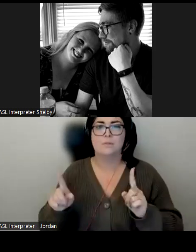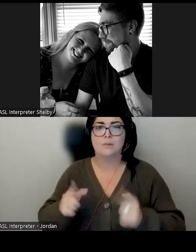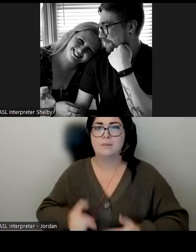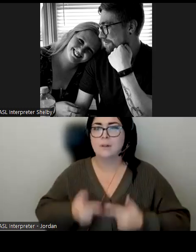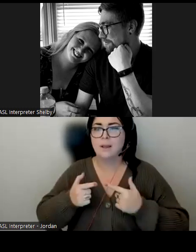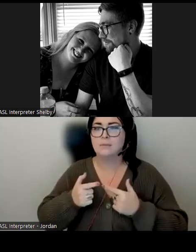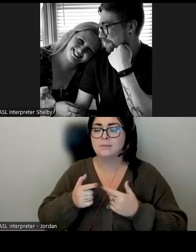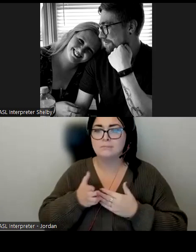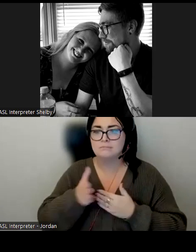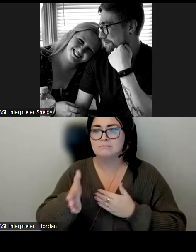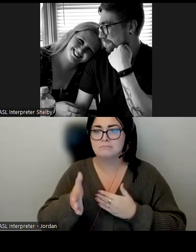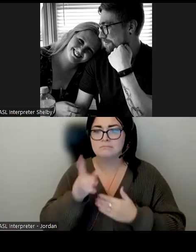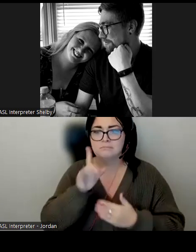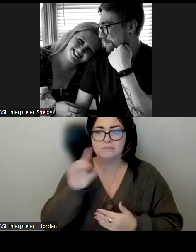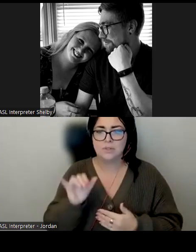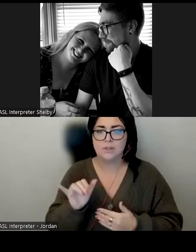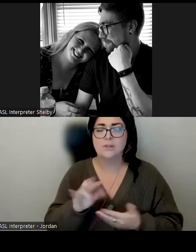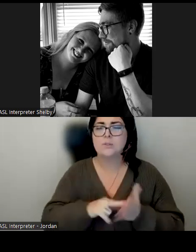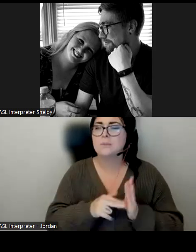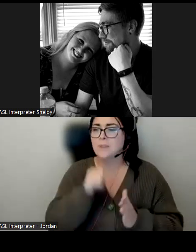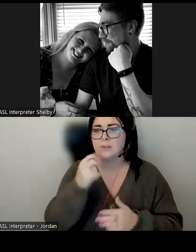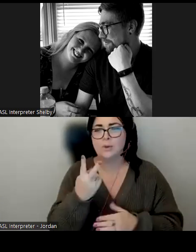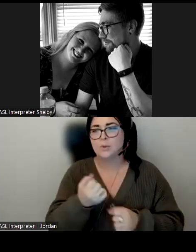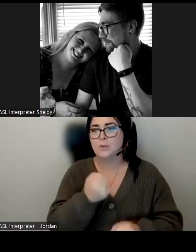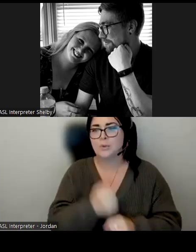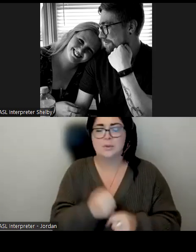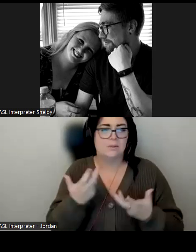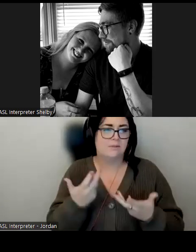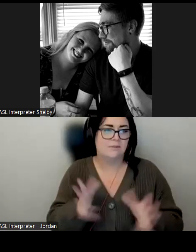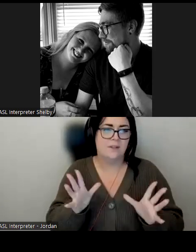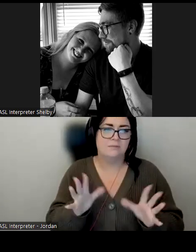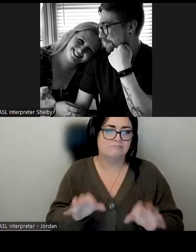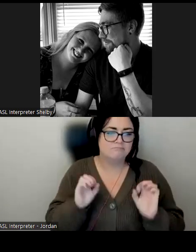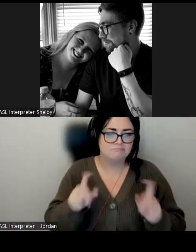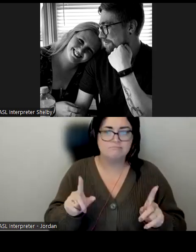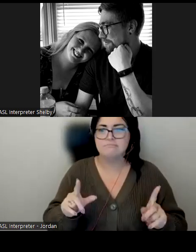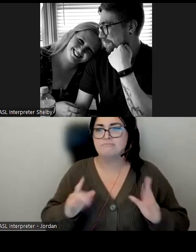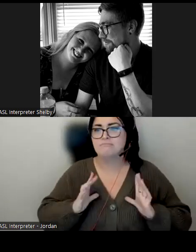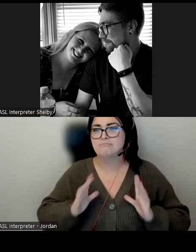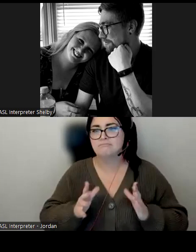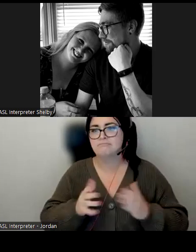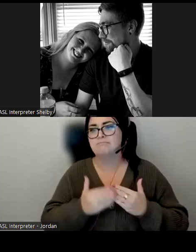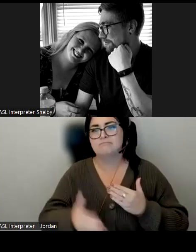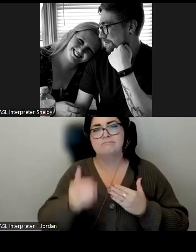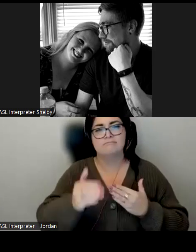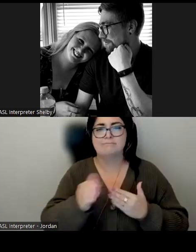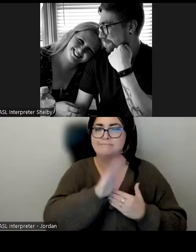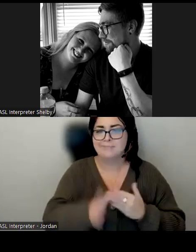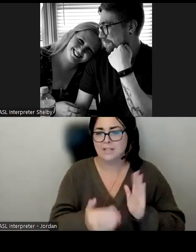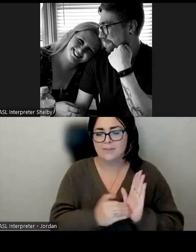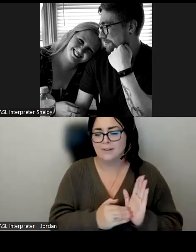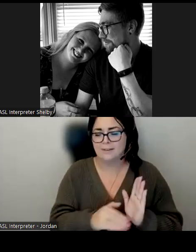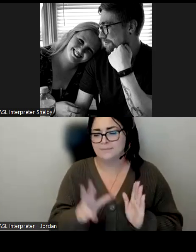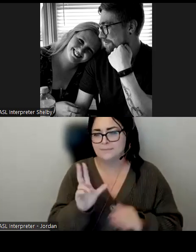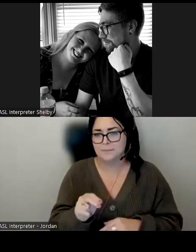So that doesn't mean that after a certain timeline, after a certain period of time, that your grief just